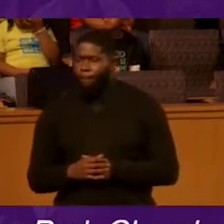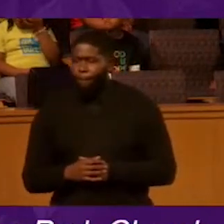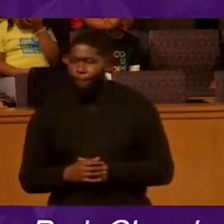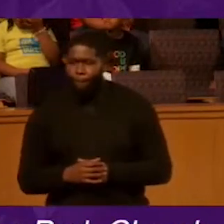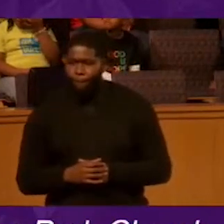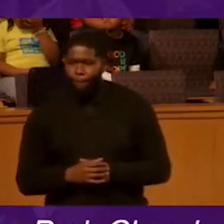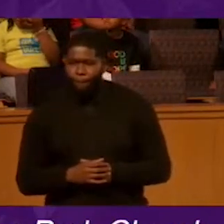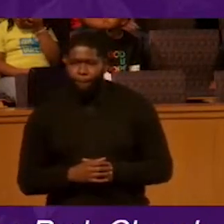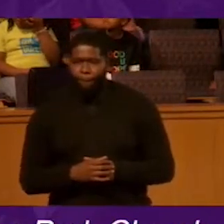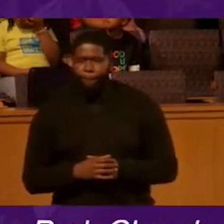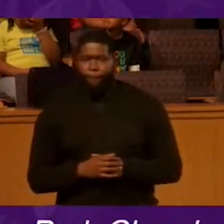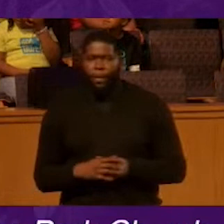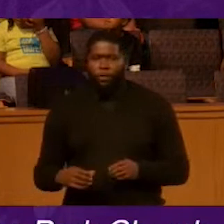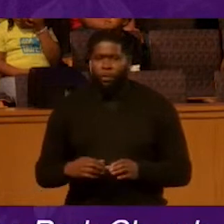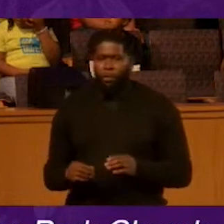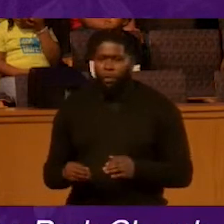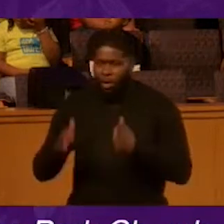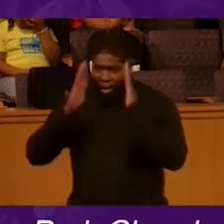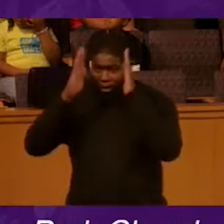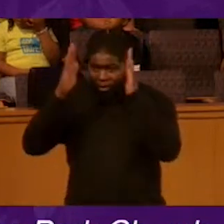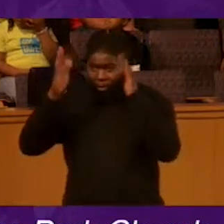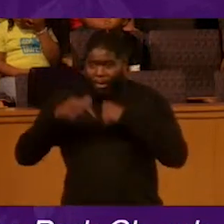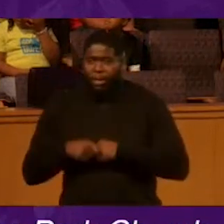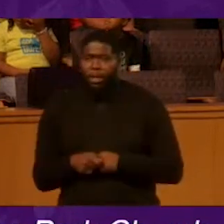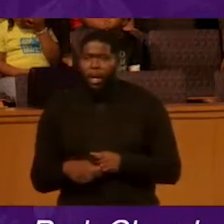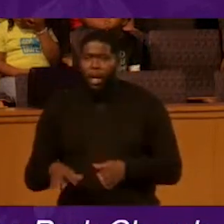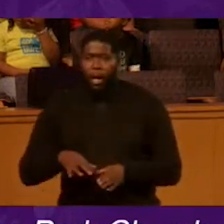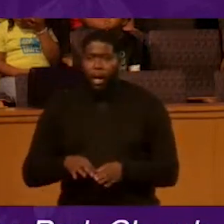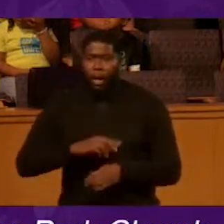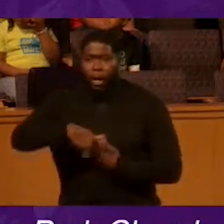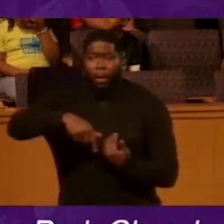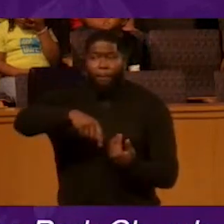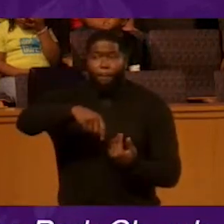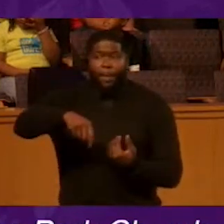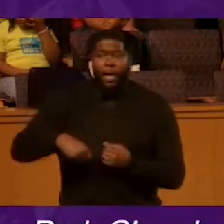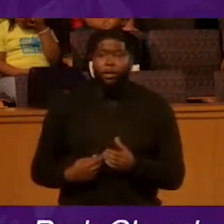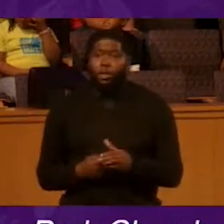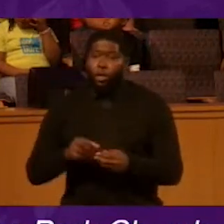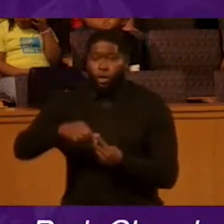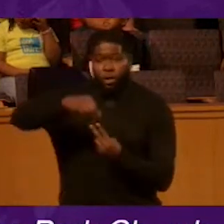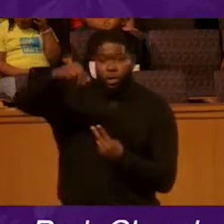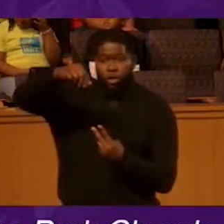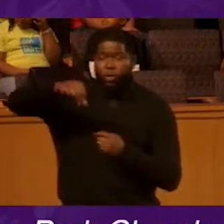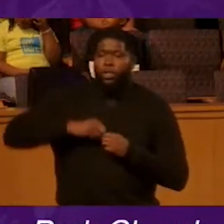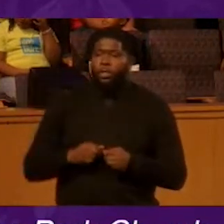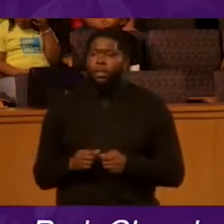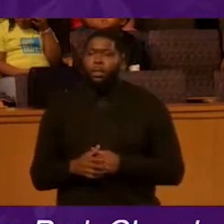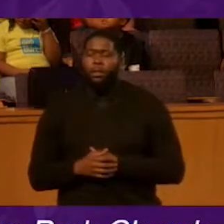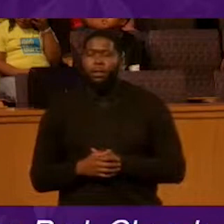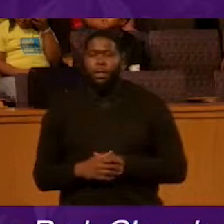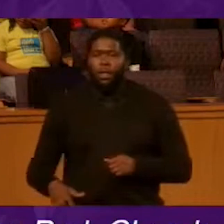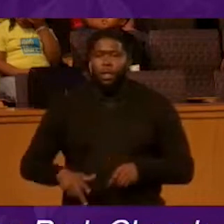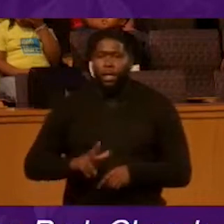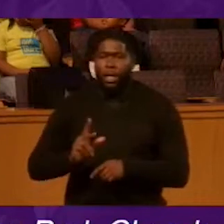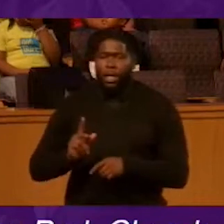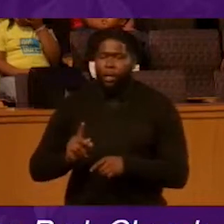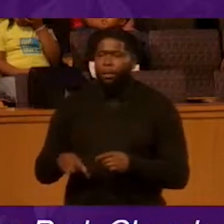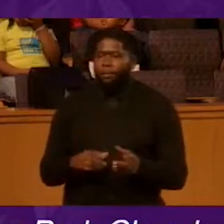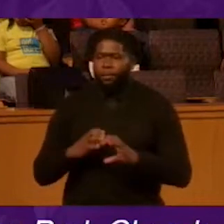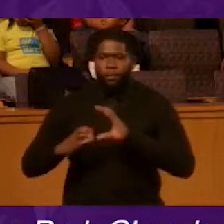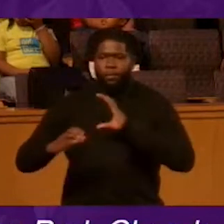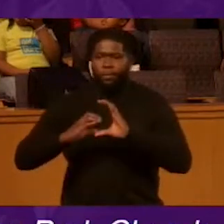dprivet64@gmail.com. For more information about the Chosen program, please contact Minister Kim Morrison